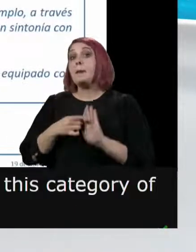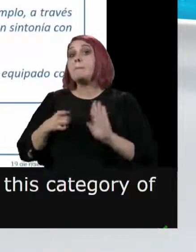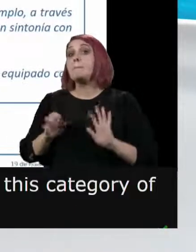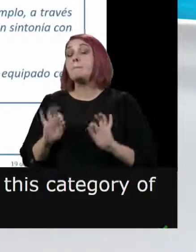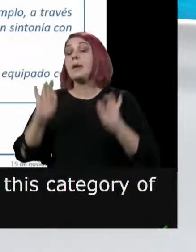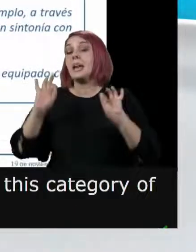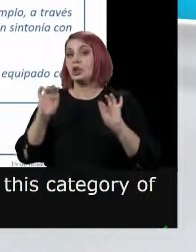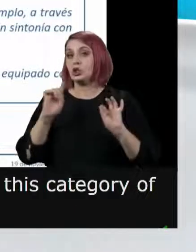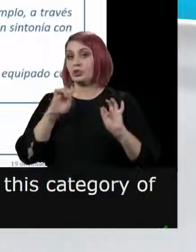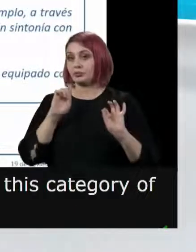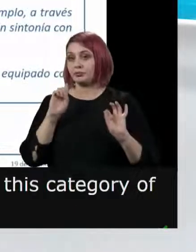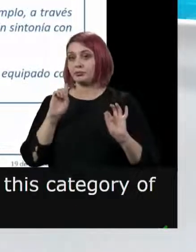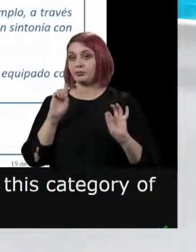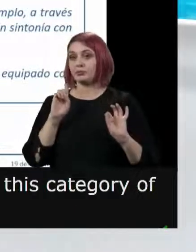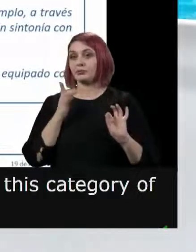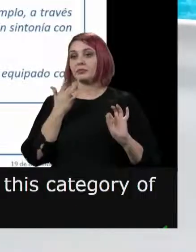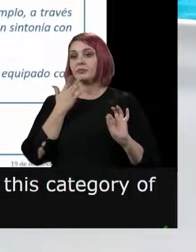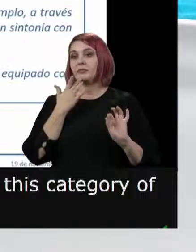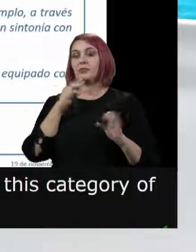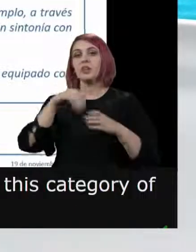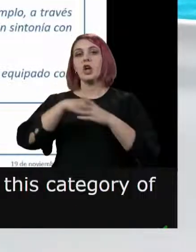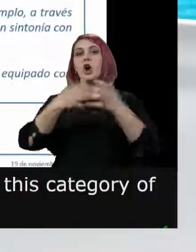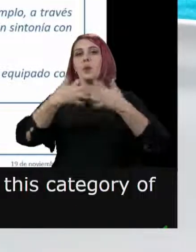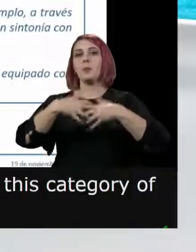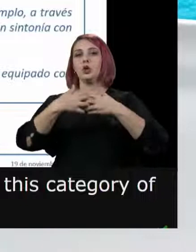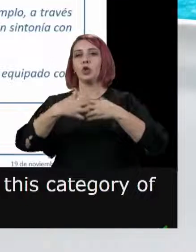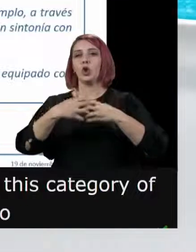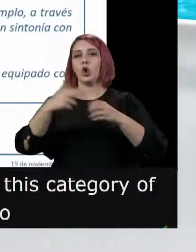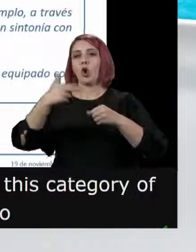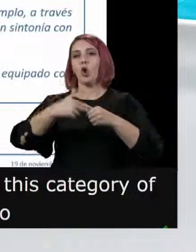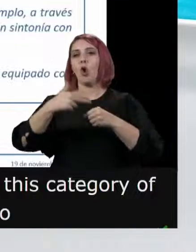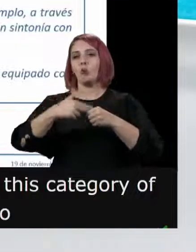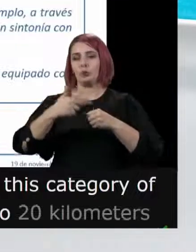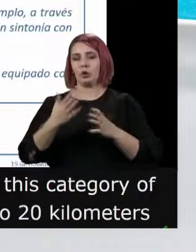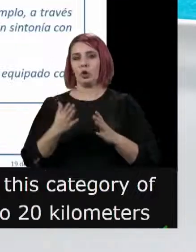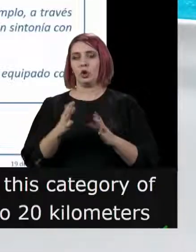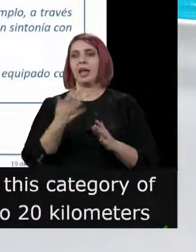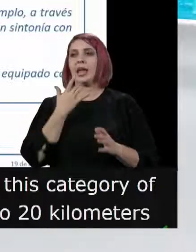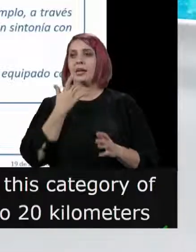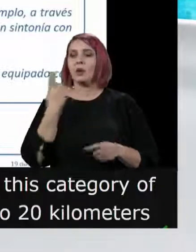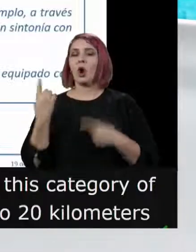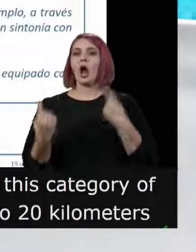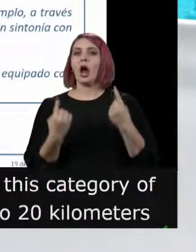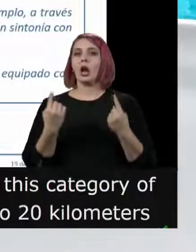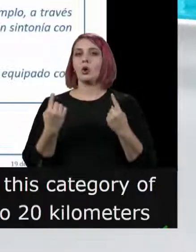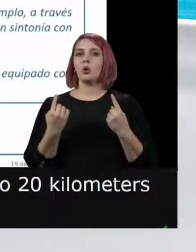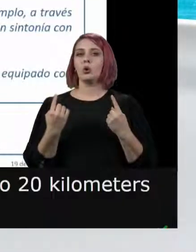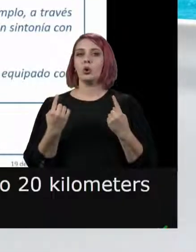to 20 kilometers per hour and during reverse.